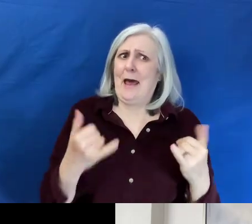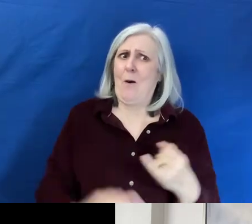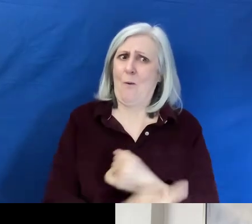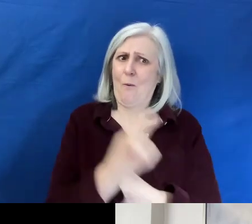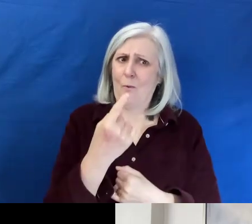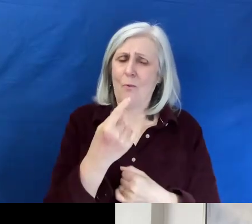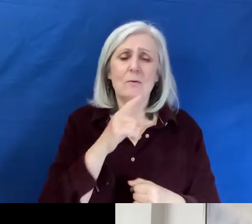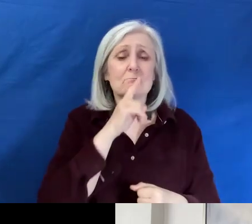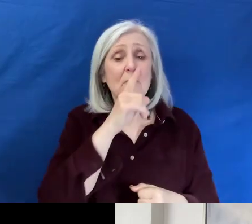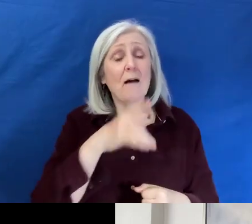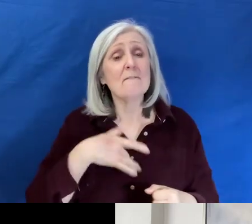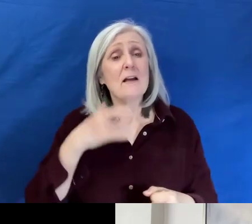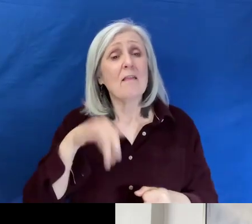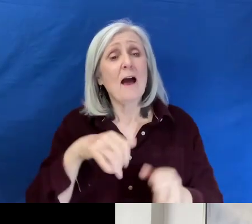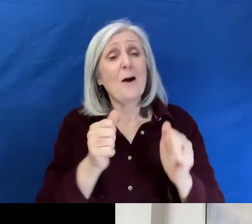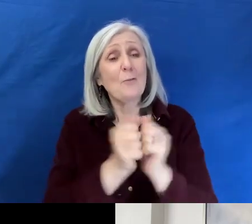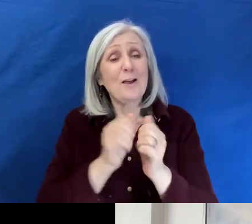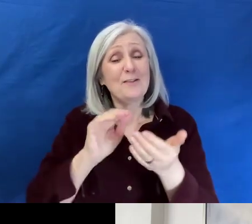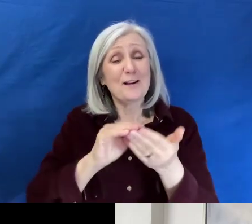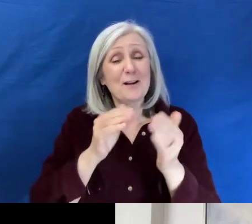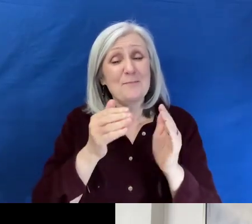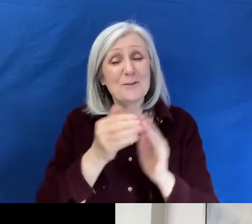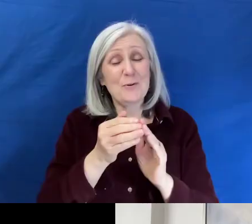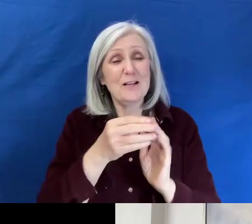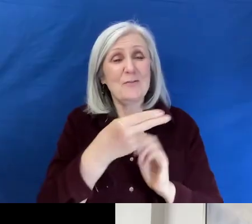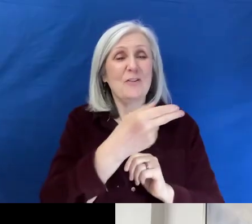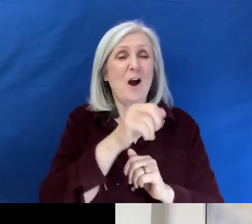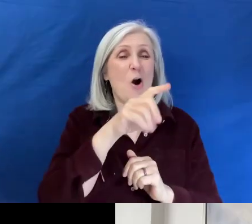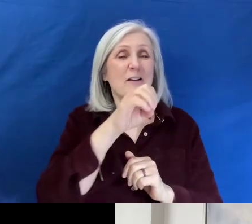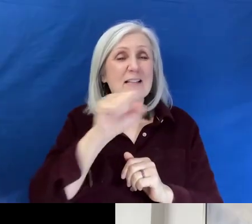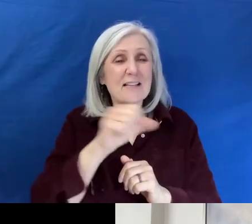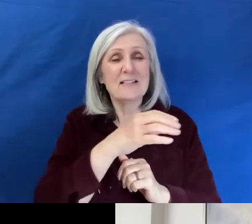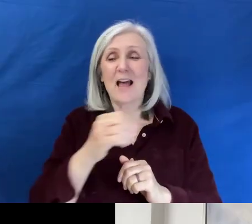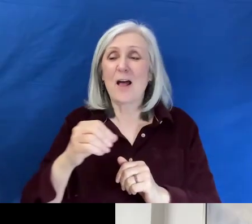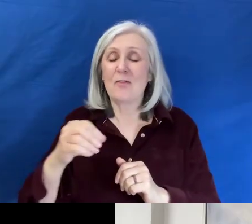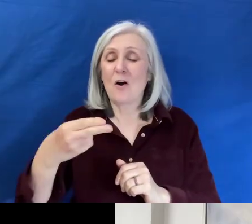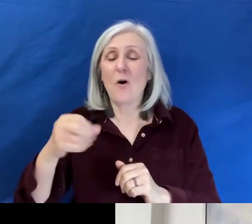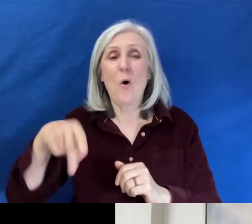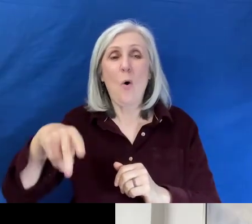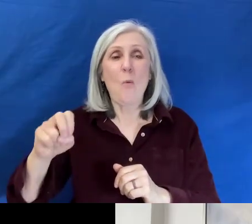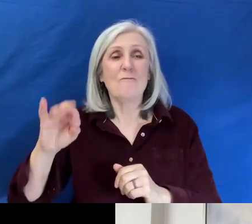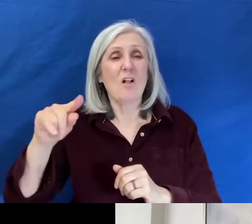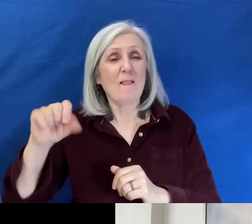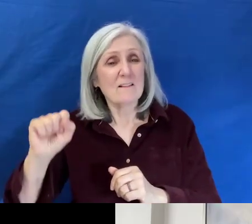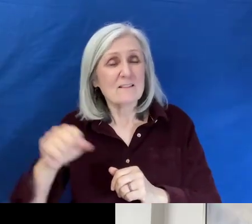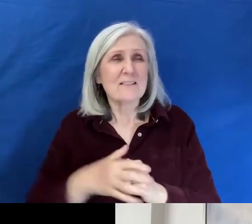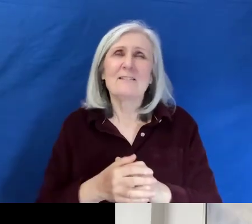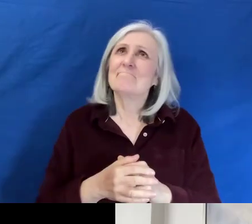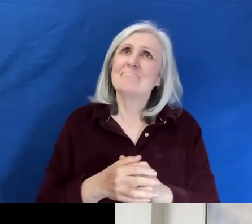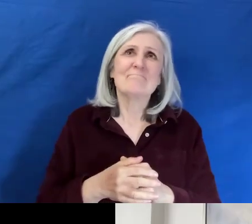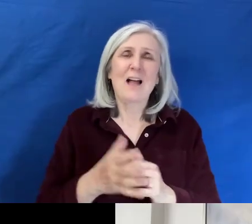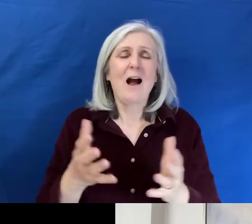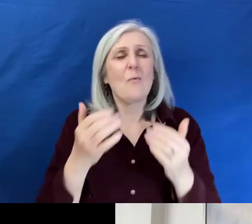that with, the community that is the Hardys and the Hopefuls and the support that, we've received with the show. And I just